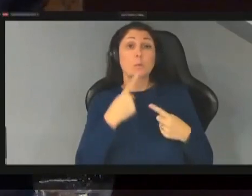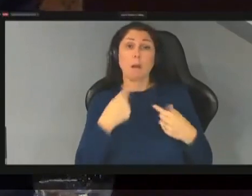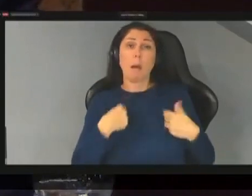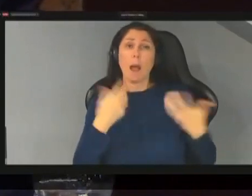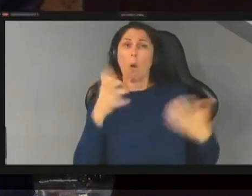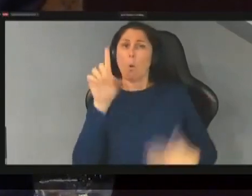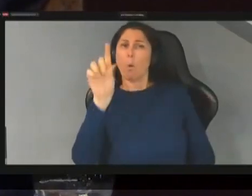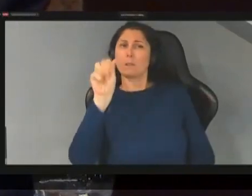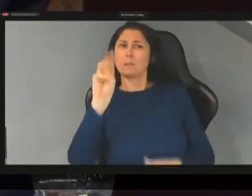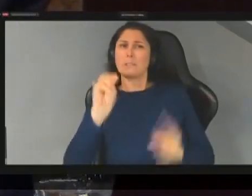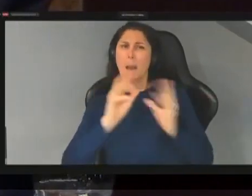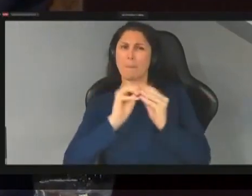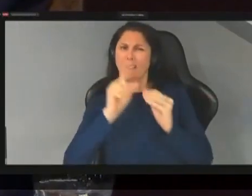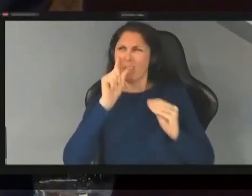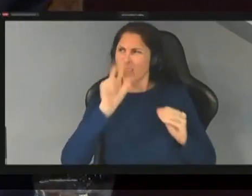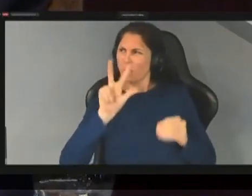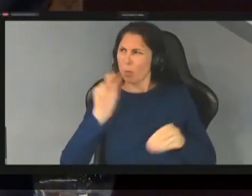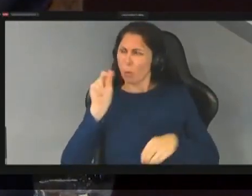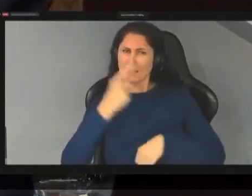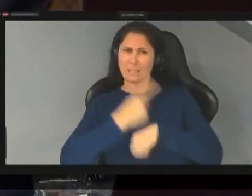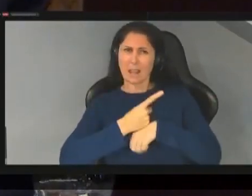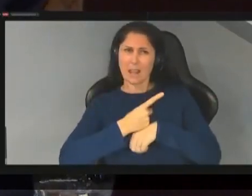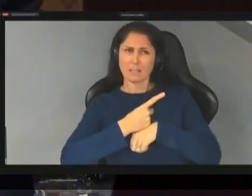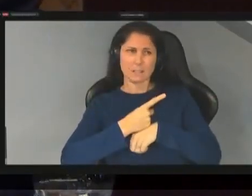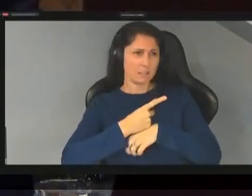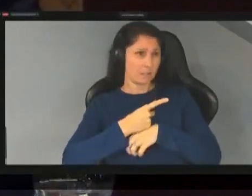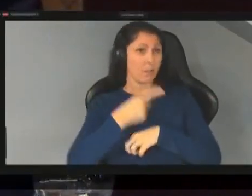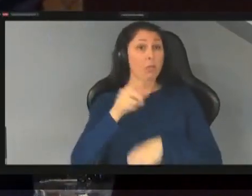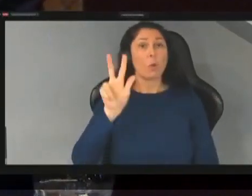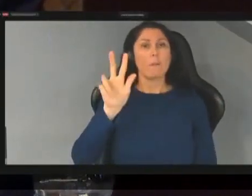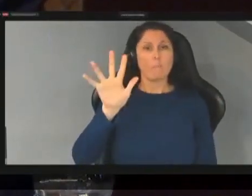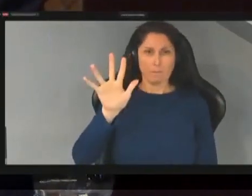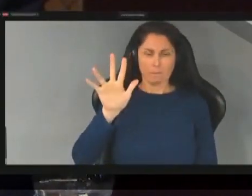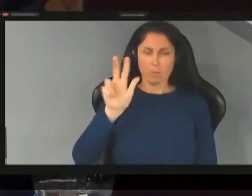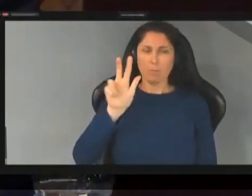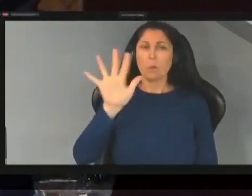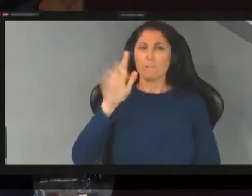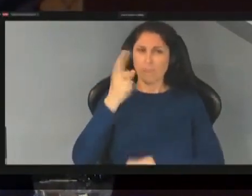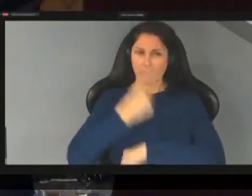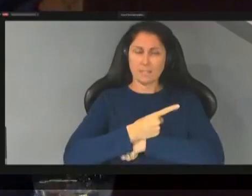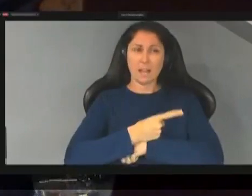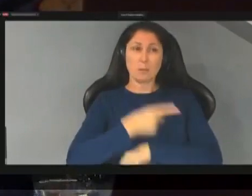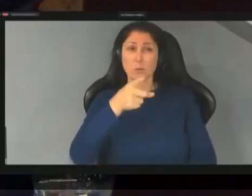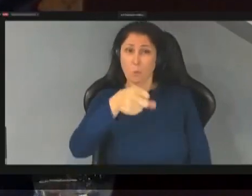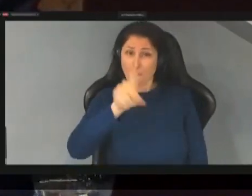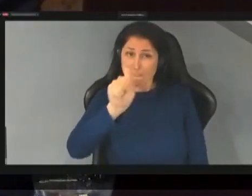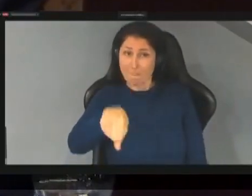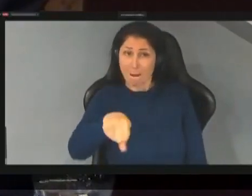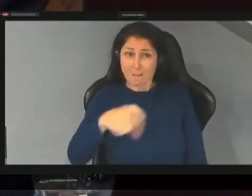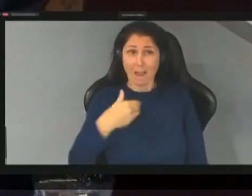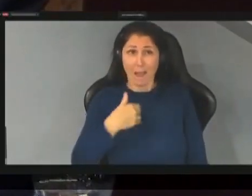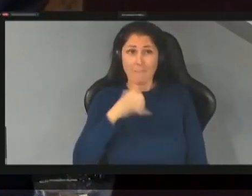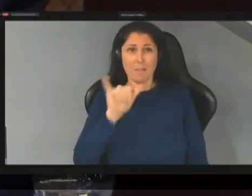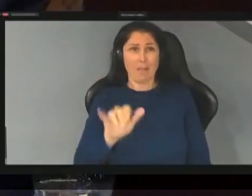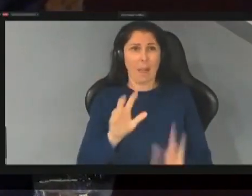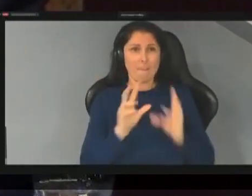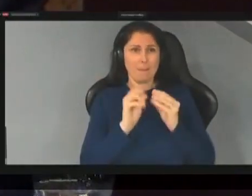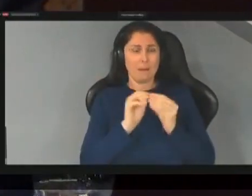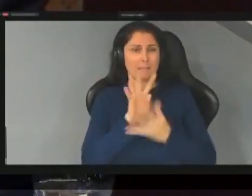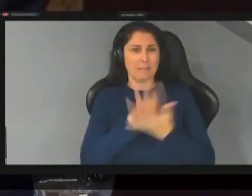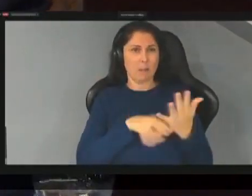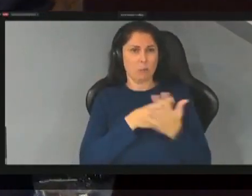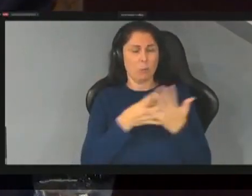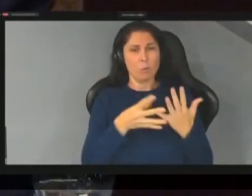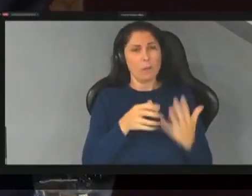think it's 30 days, I think, within 45. 35, thank you. Within 35 days, you must have that meeting scheduled because that's not